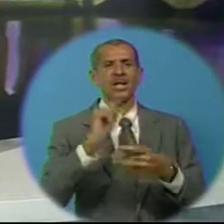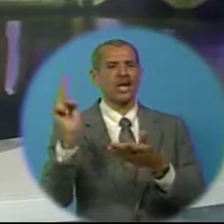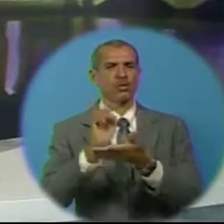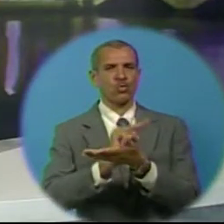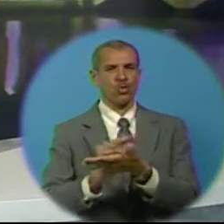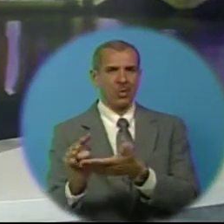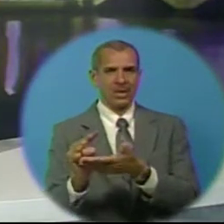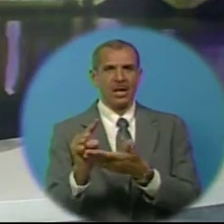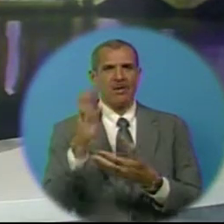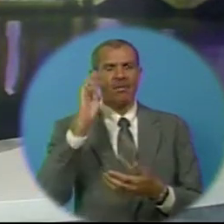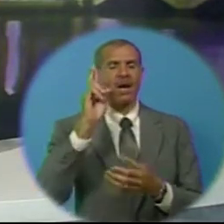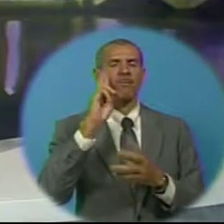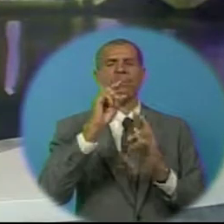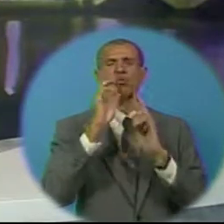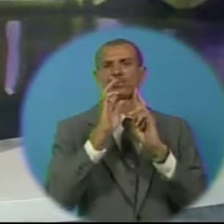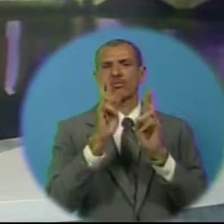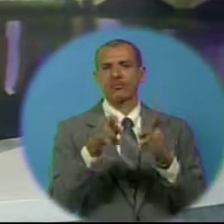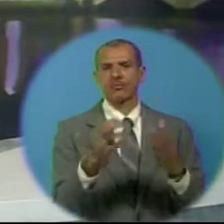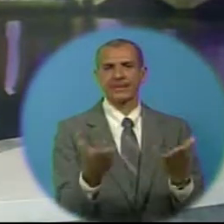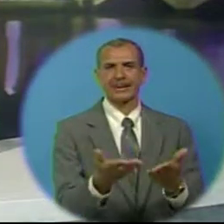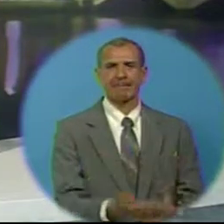week. Brian Broom has more.